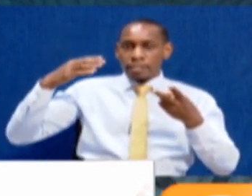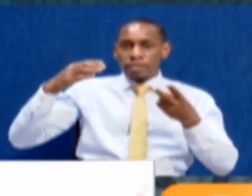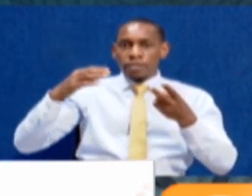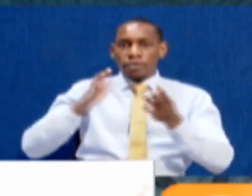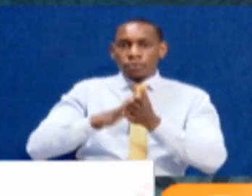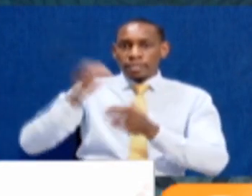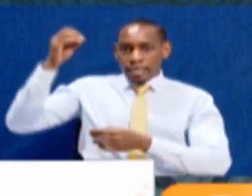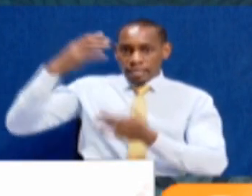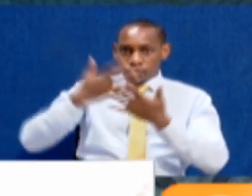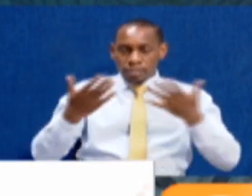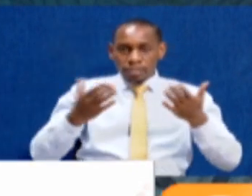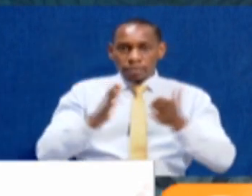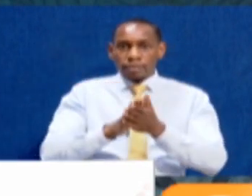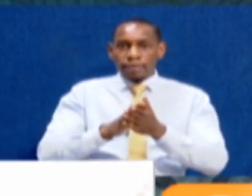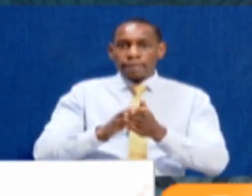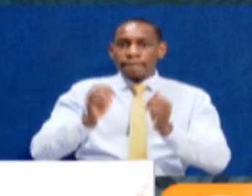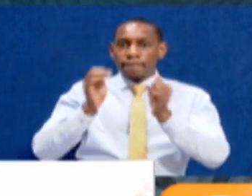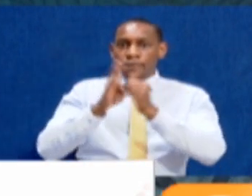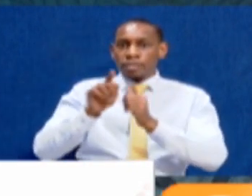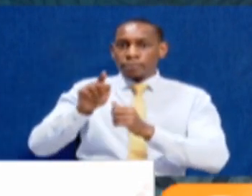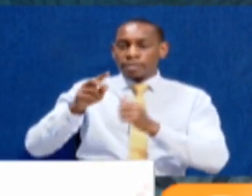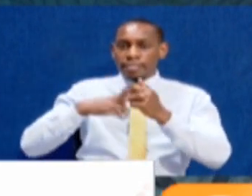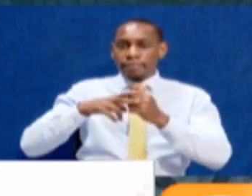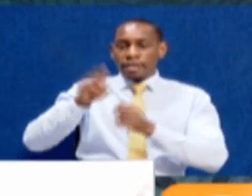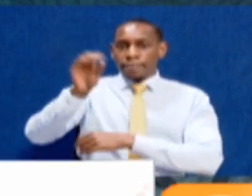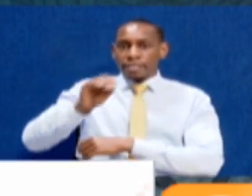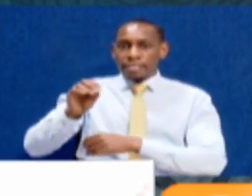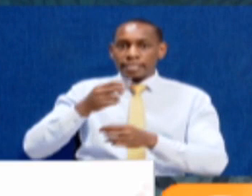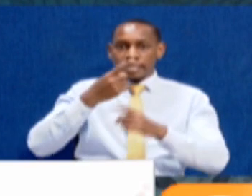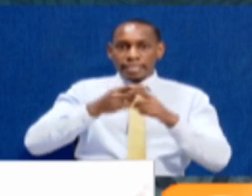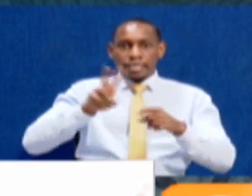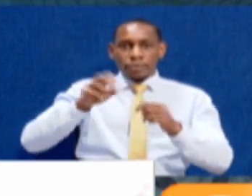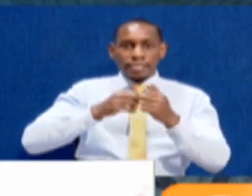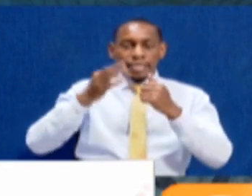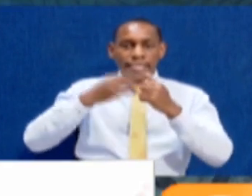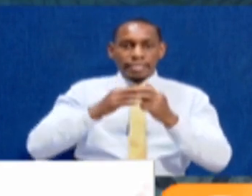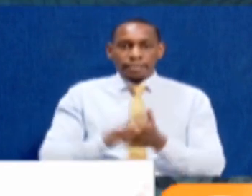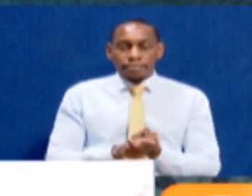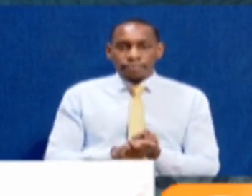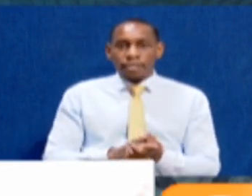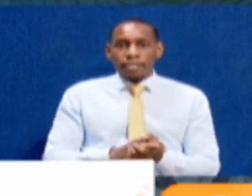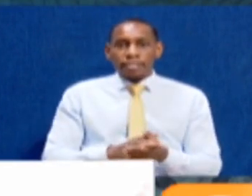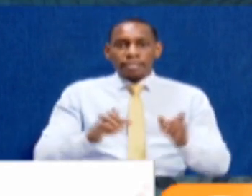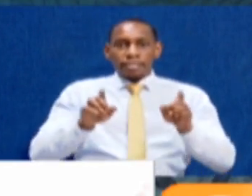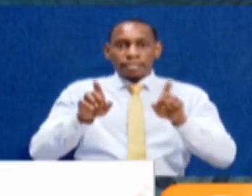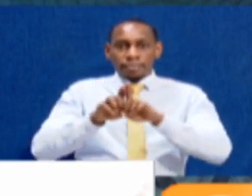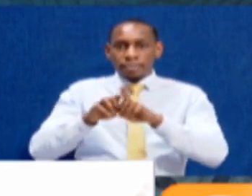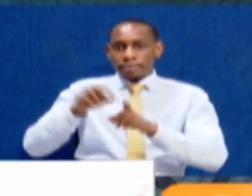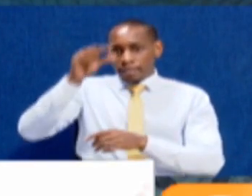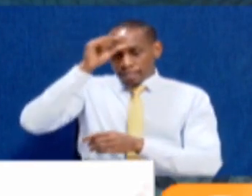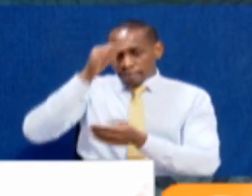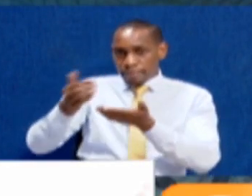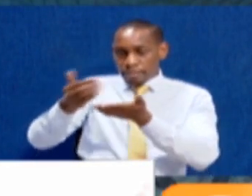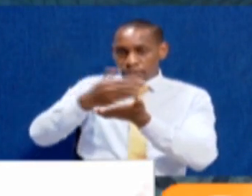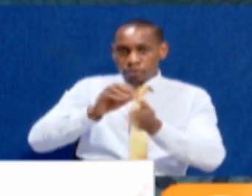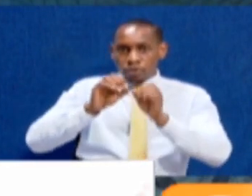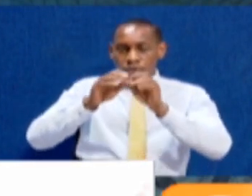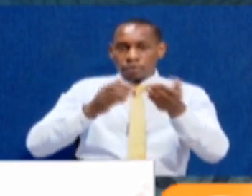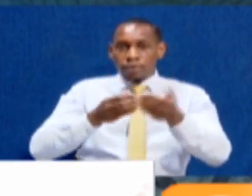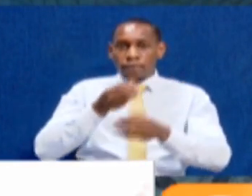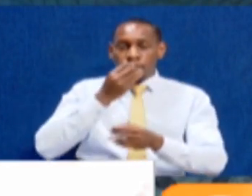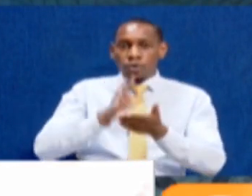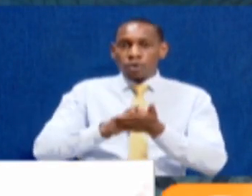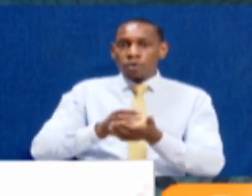electrical and electronics with a share of 14.67% in 2018. The sector with the most government revenue loss was